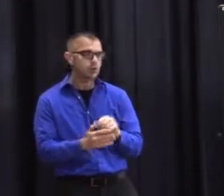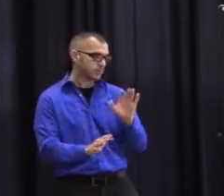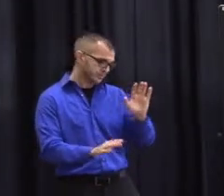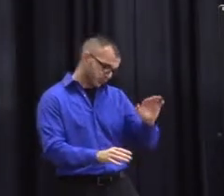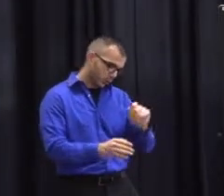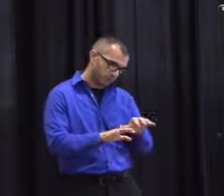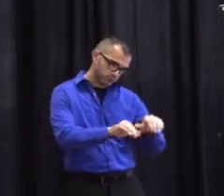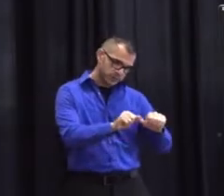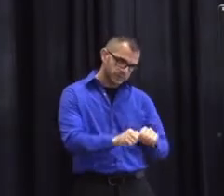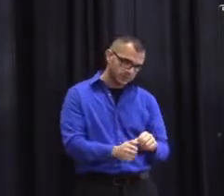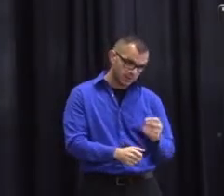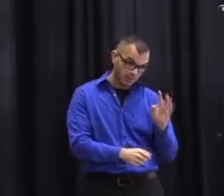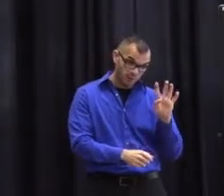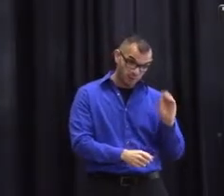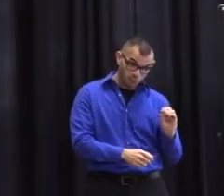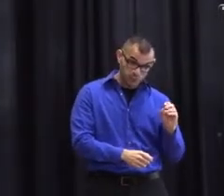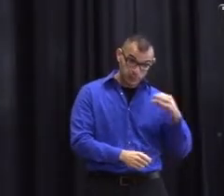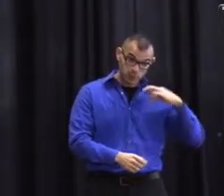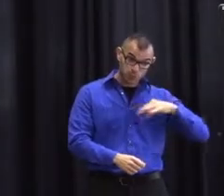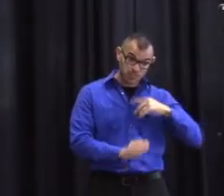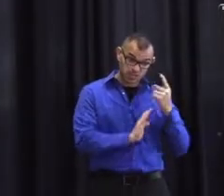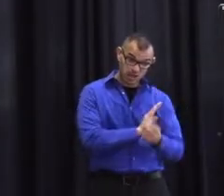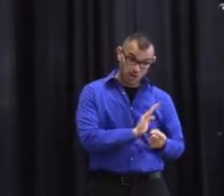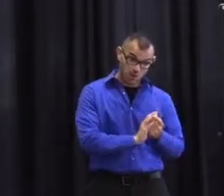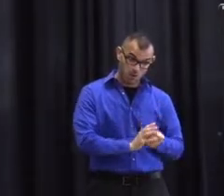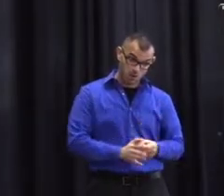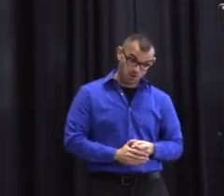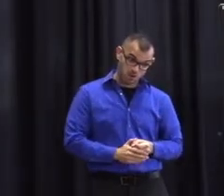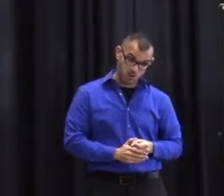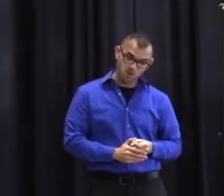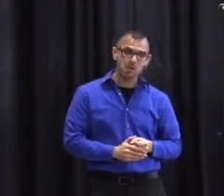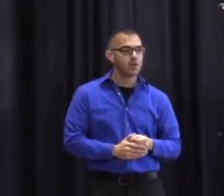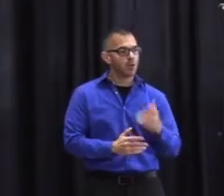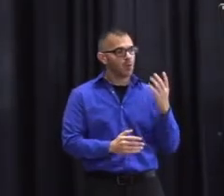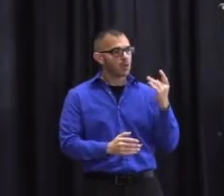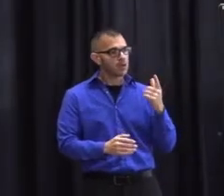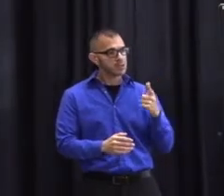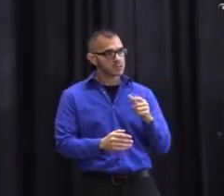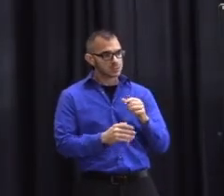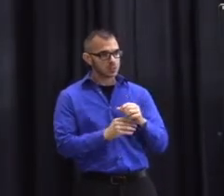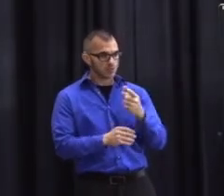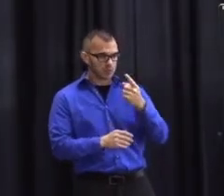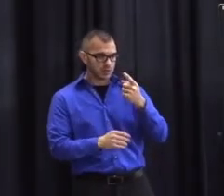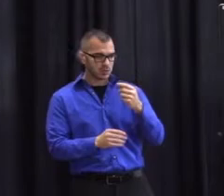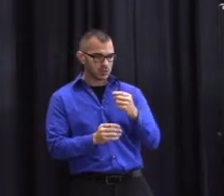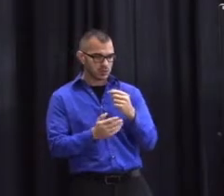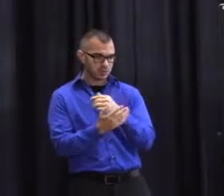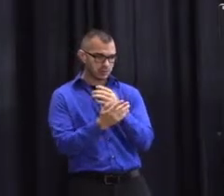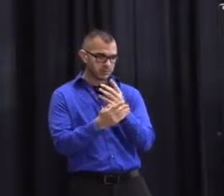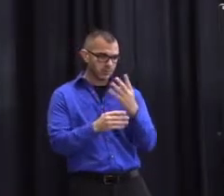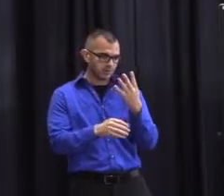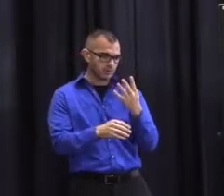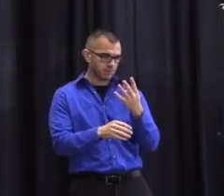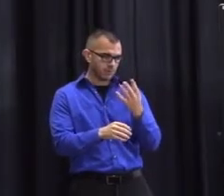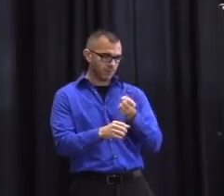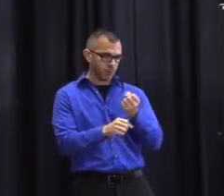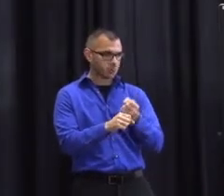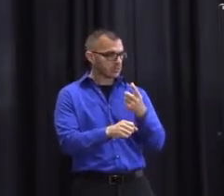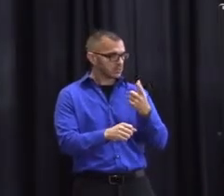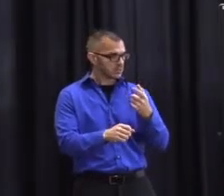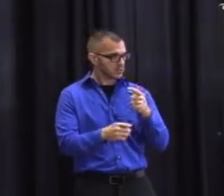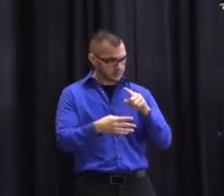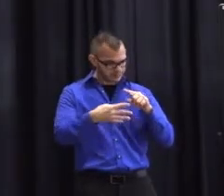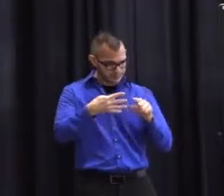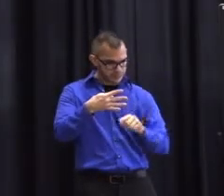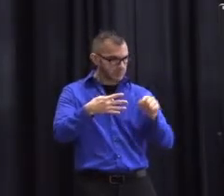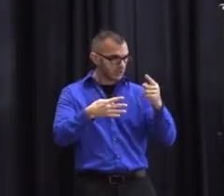take 40 credit hours, because they were on the quarter system, so 4 unit classes.